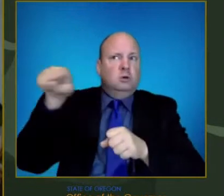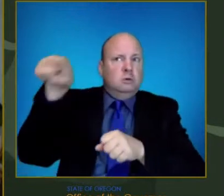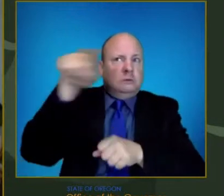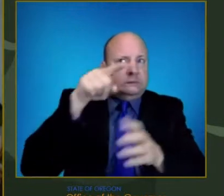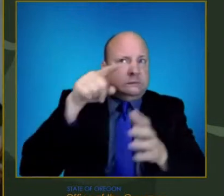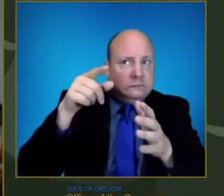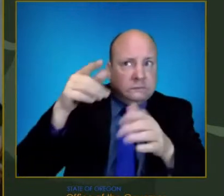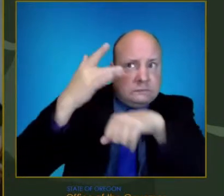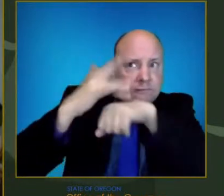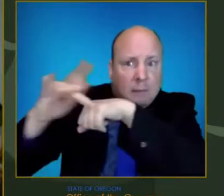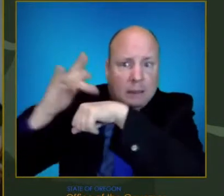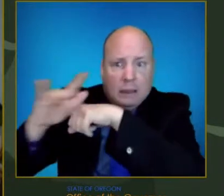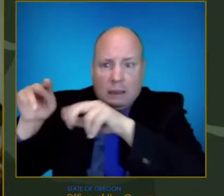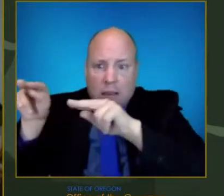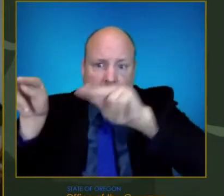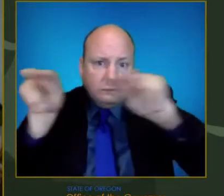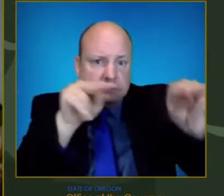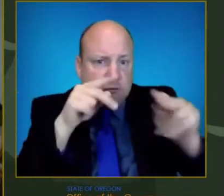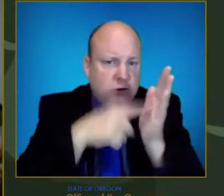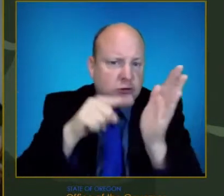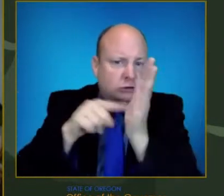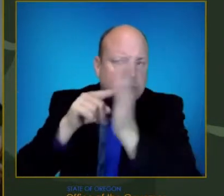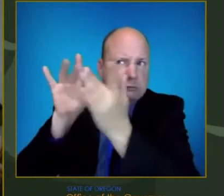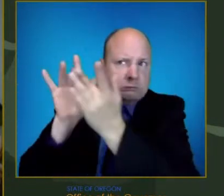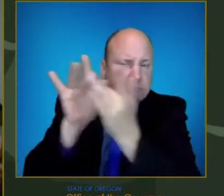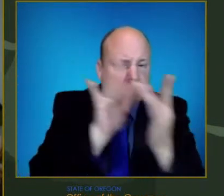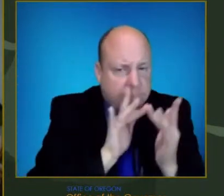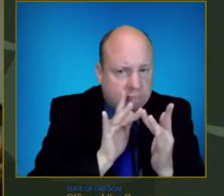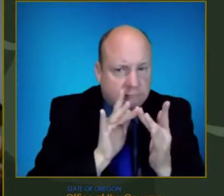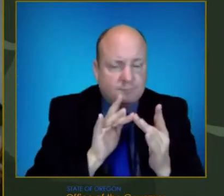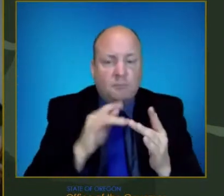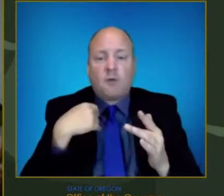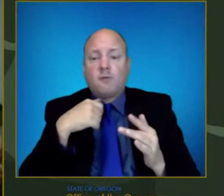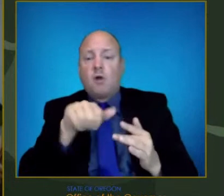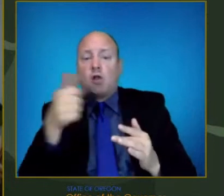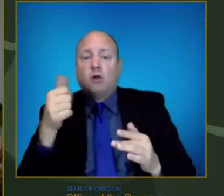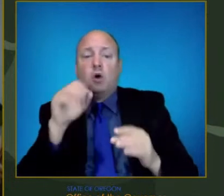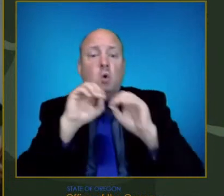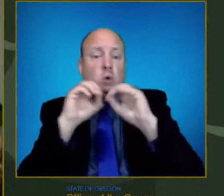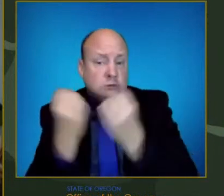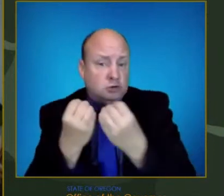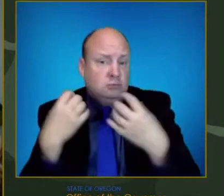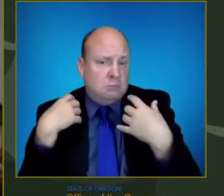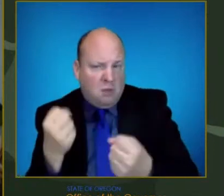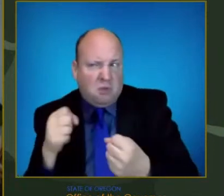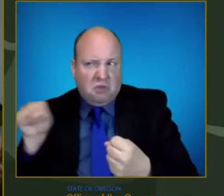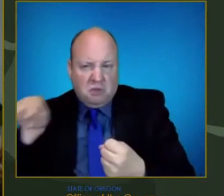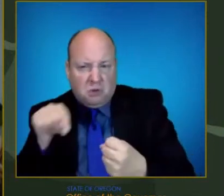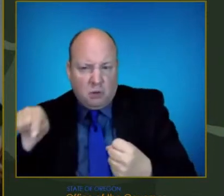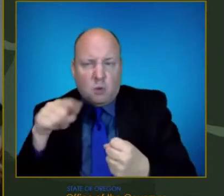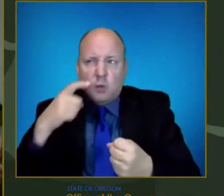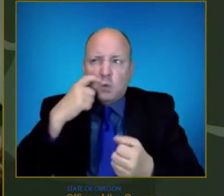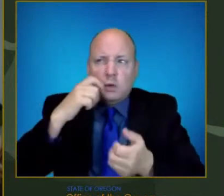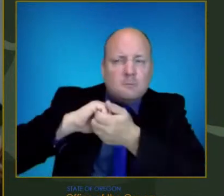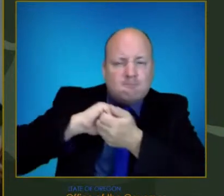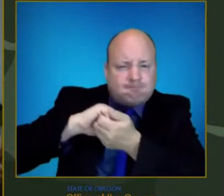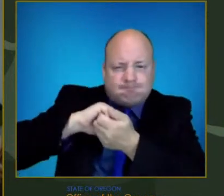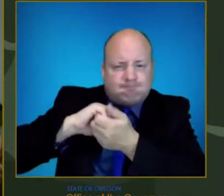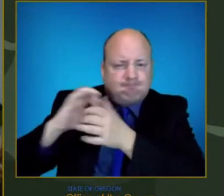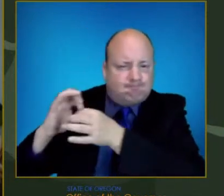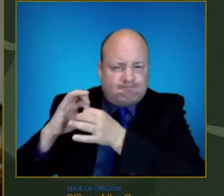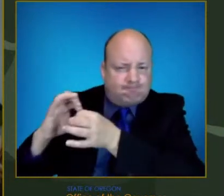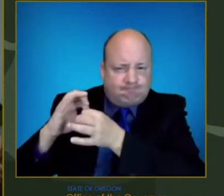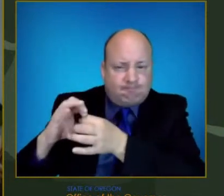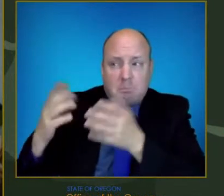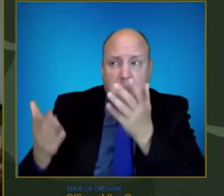community-based organizations to identify locations and potential operators as needed for larger scale vaccination sites. We'd want these sites